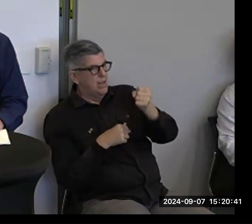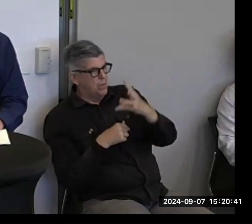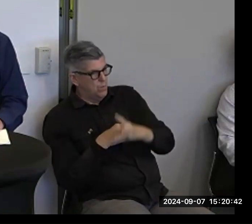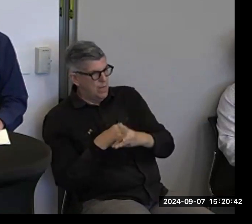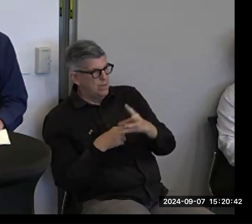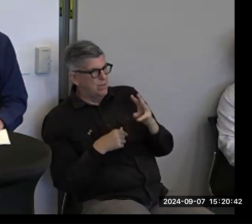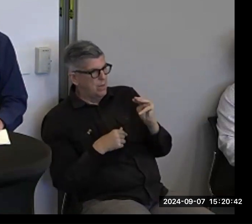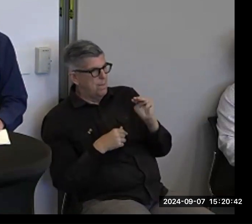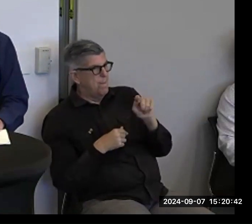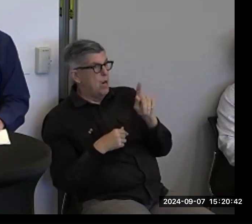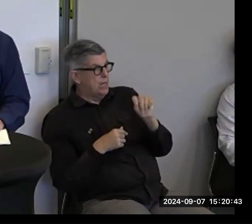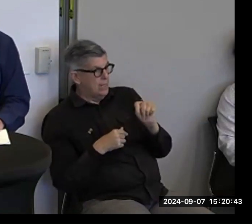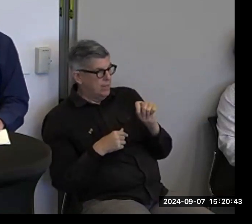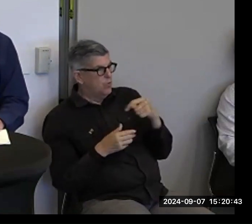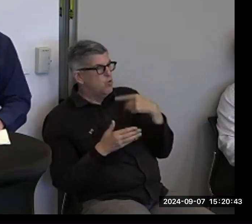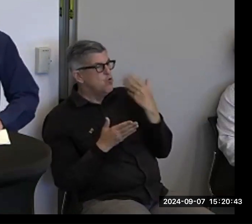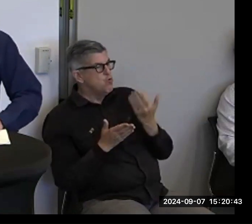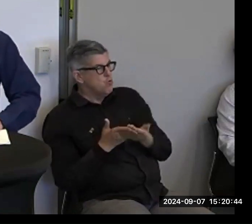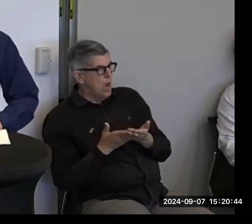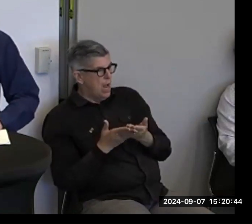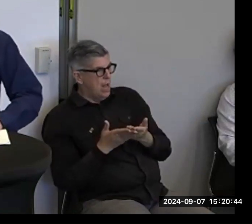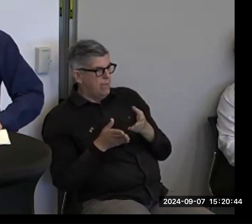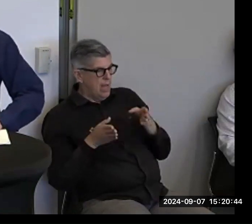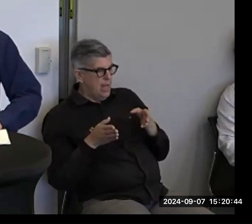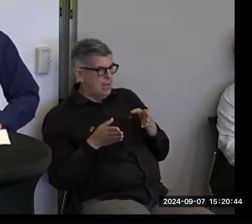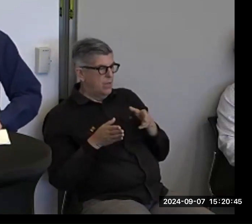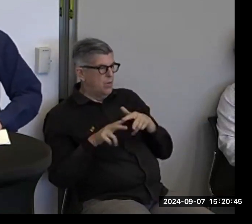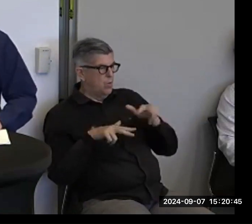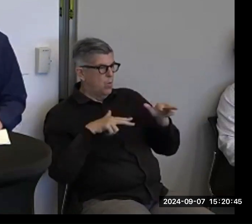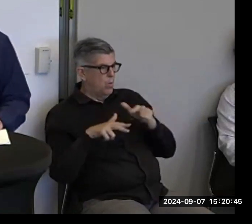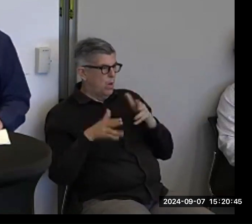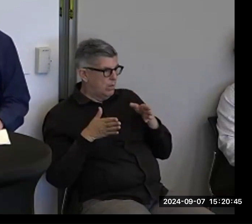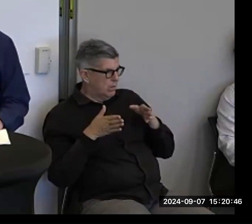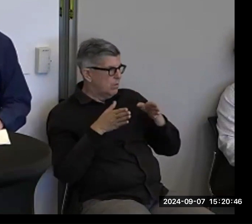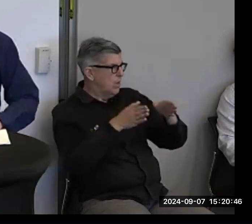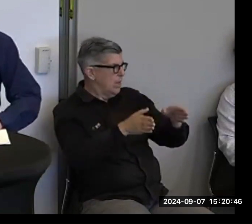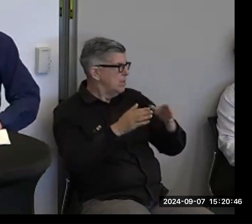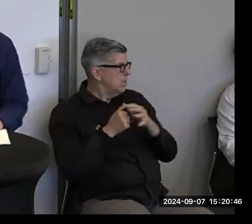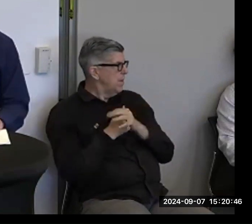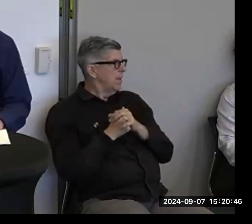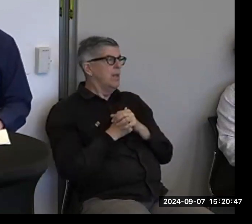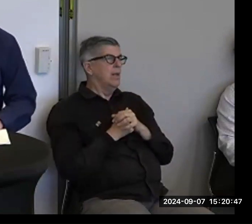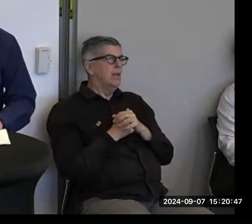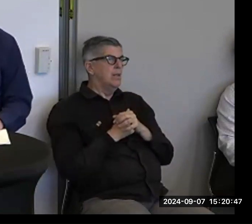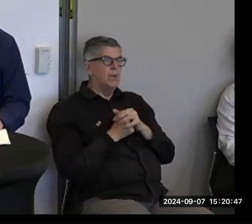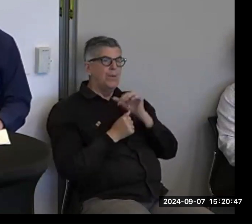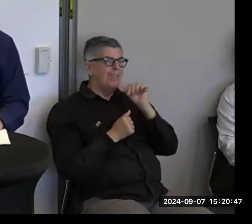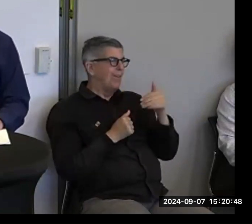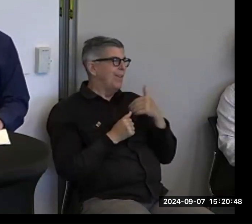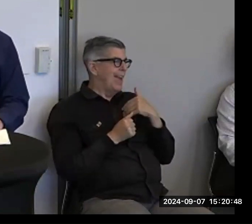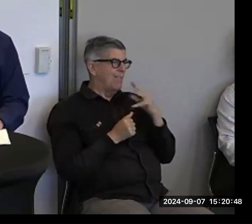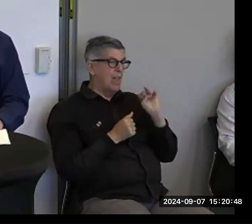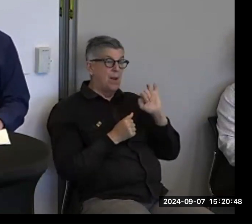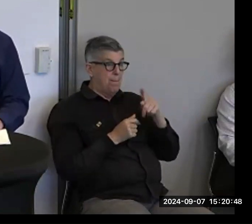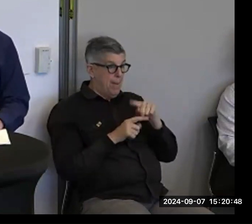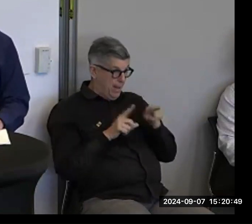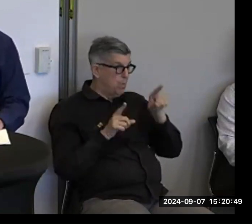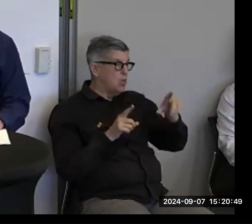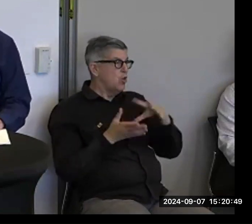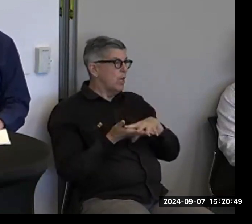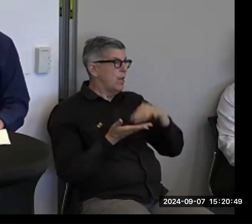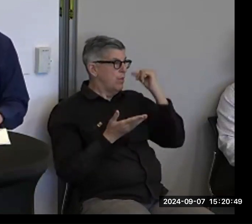to the crosswalk. We don't have that indicated on our map, but that is something that you can learn